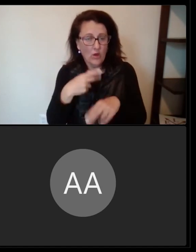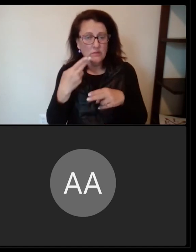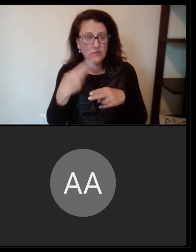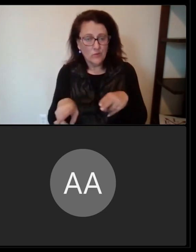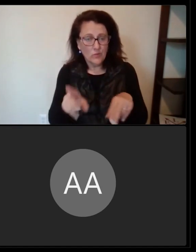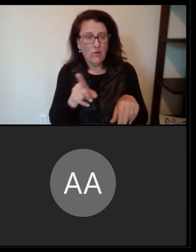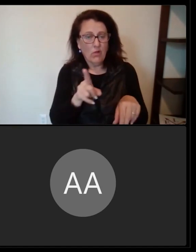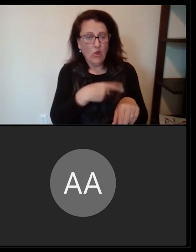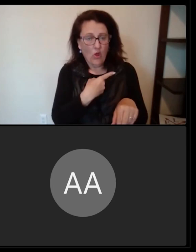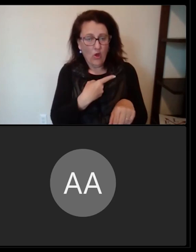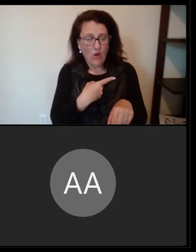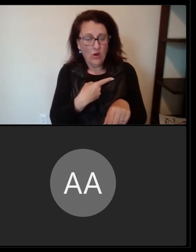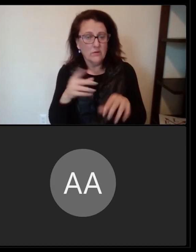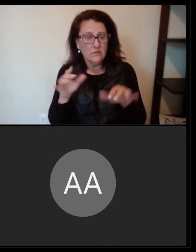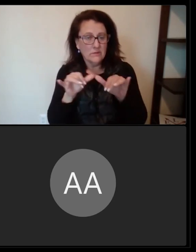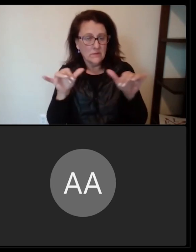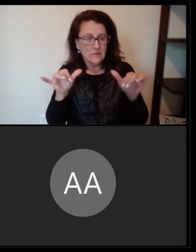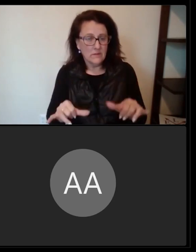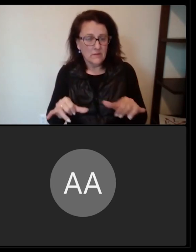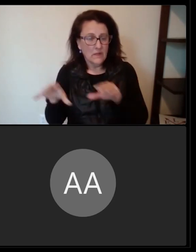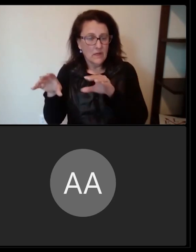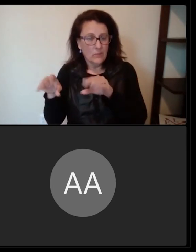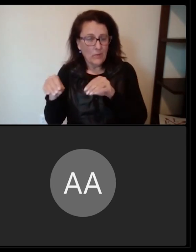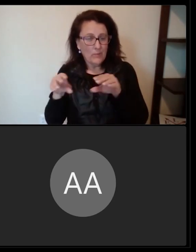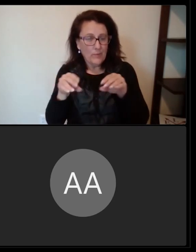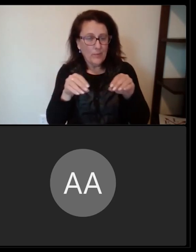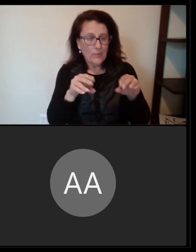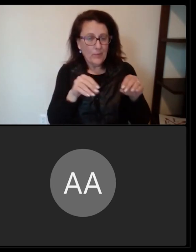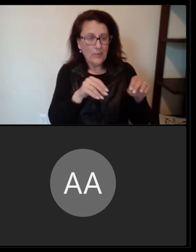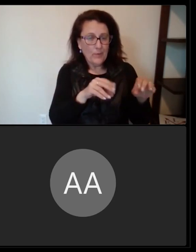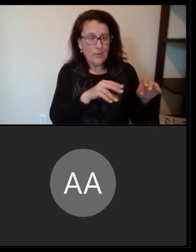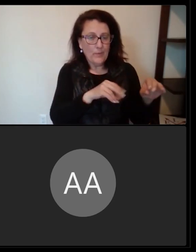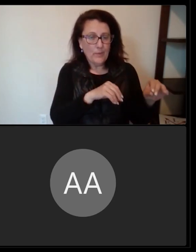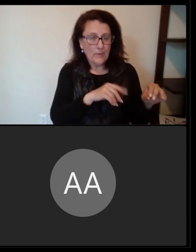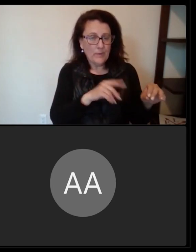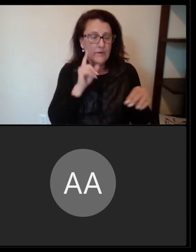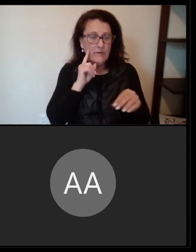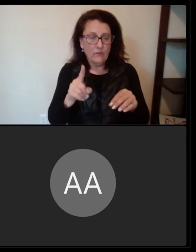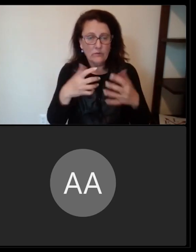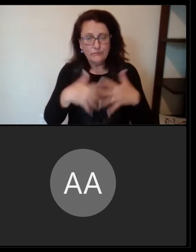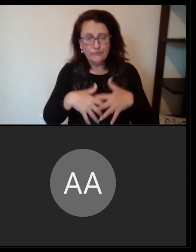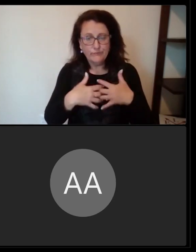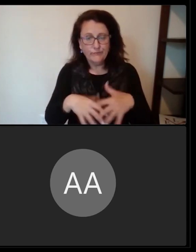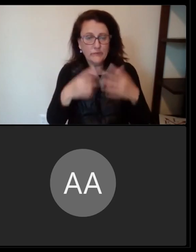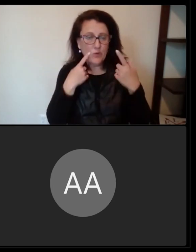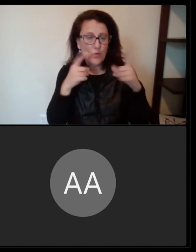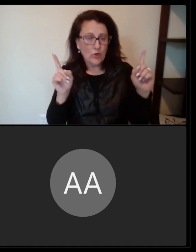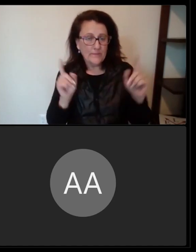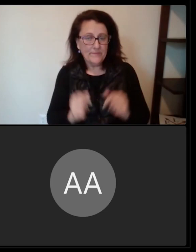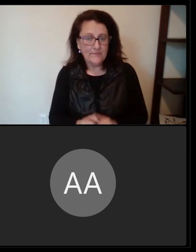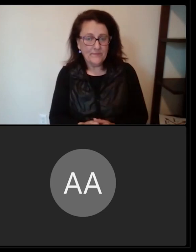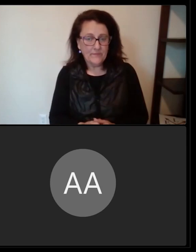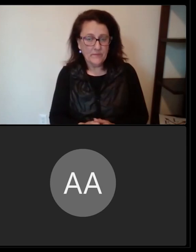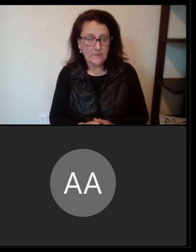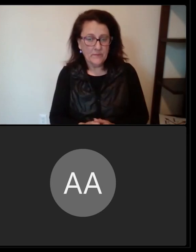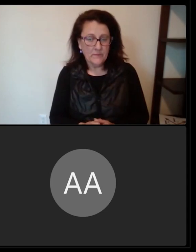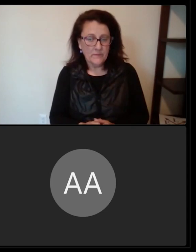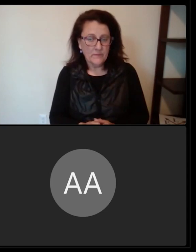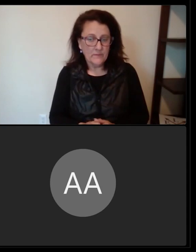and double puffs and double sips. So.